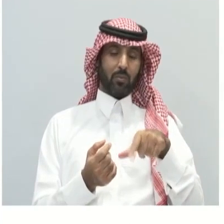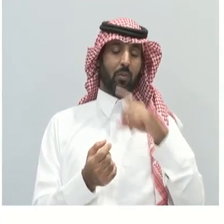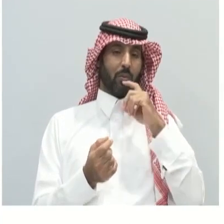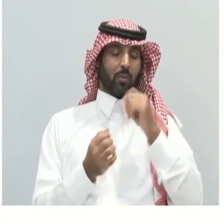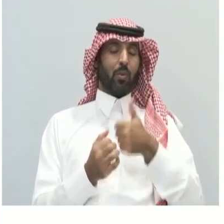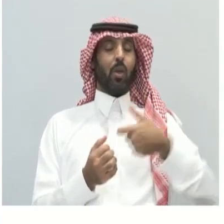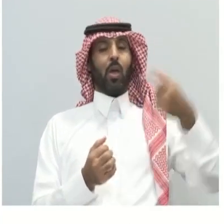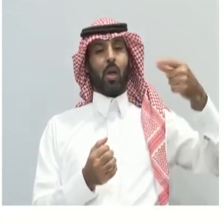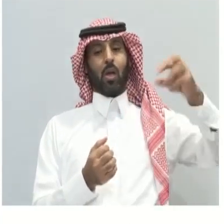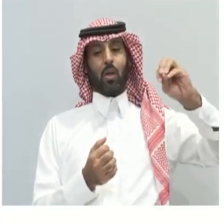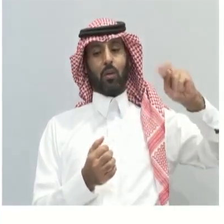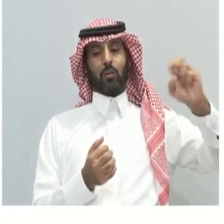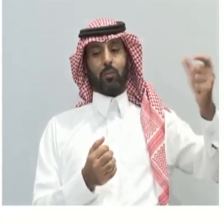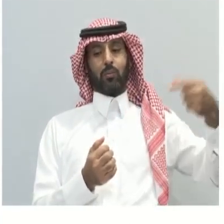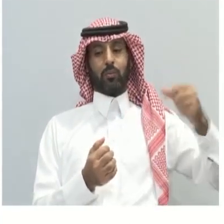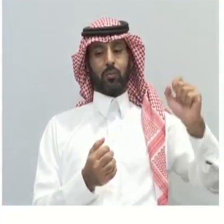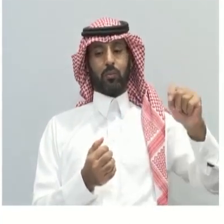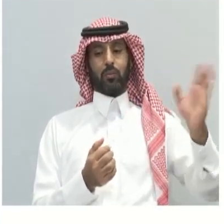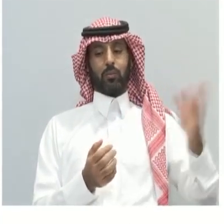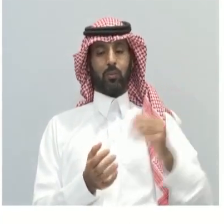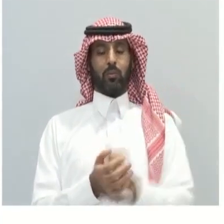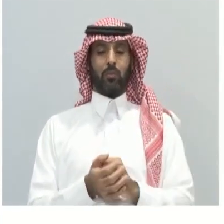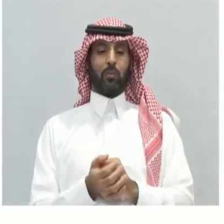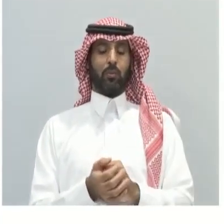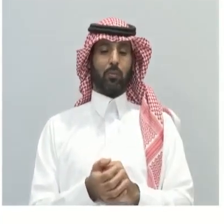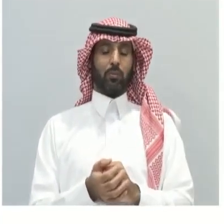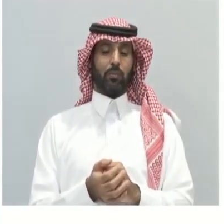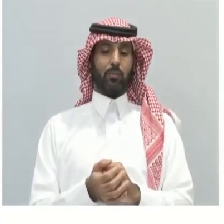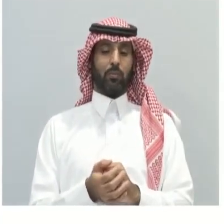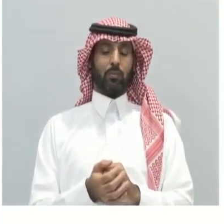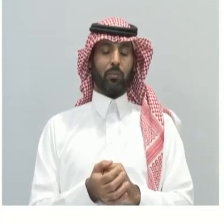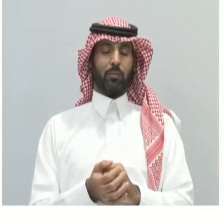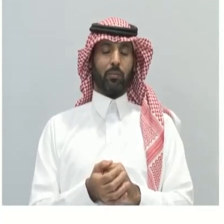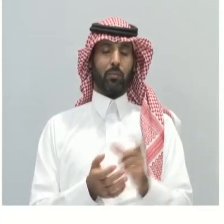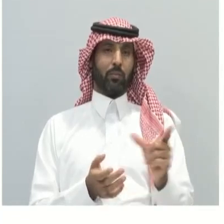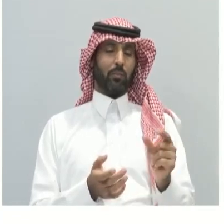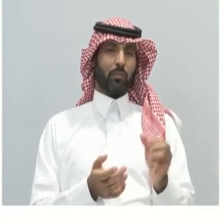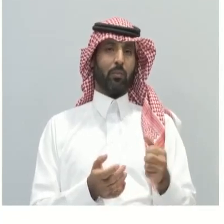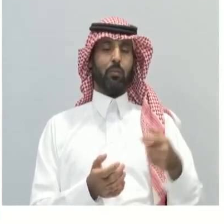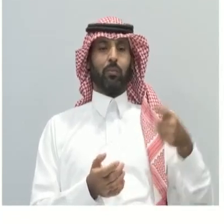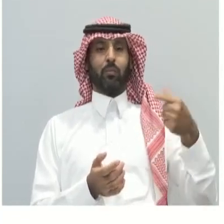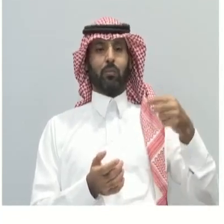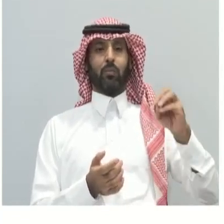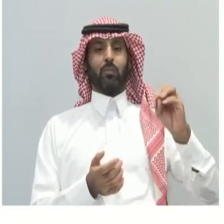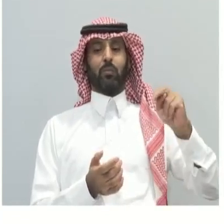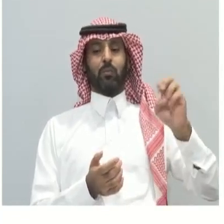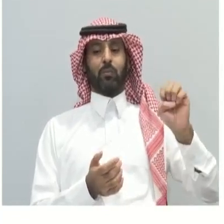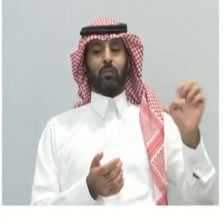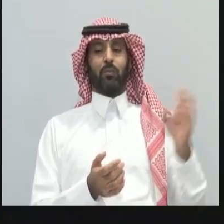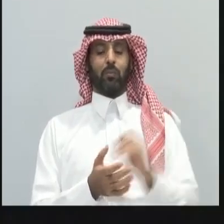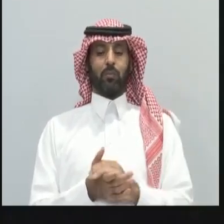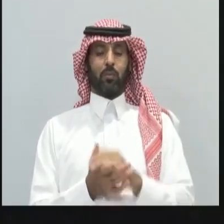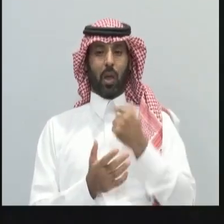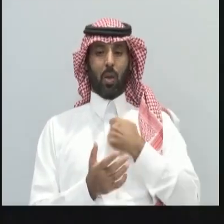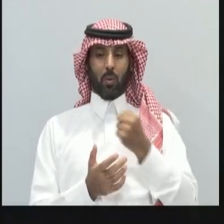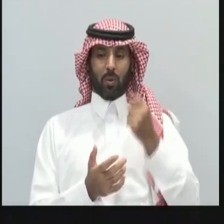to and want to. We said going to, we say gonna. Want to, we said wanna. I wanna